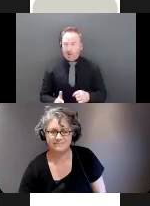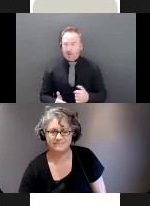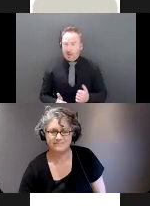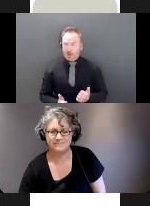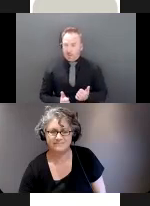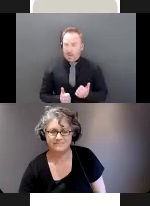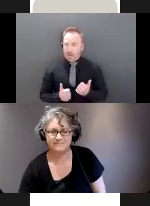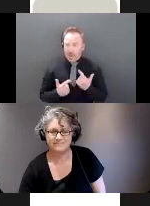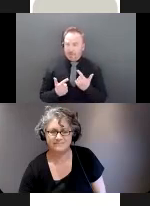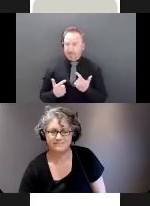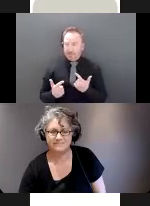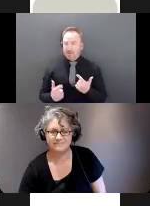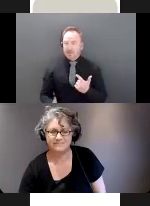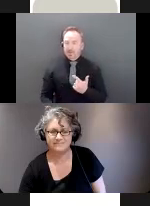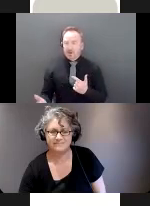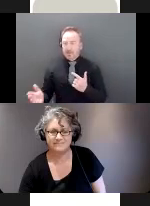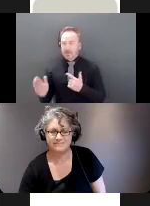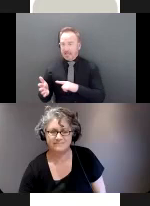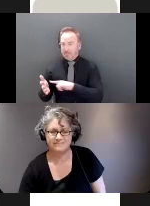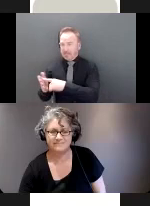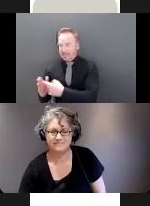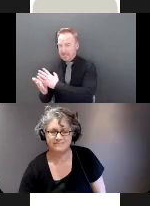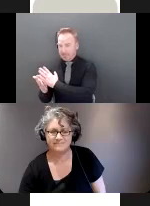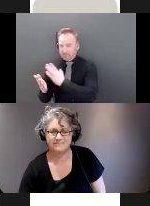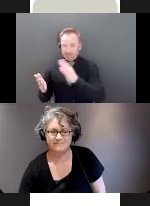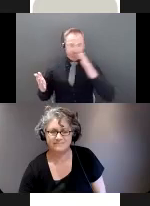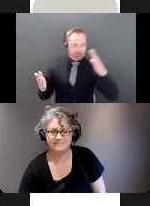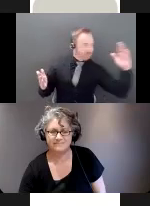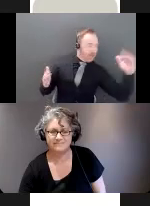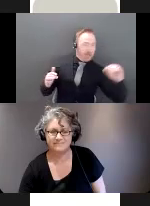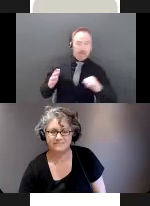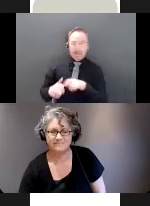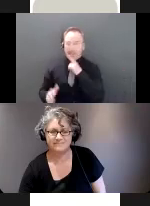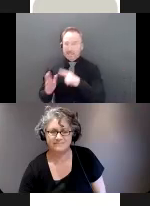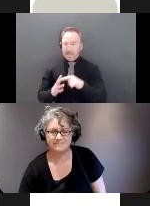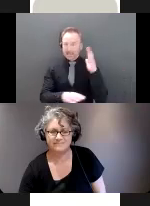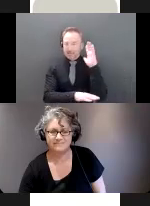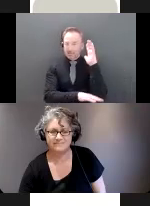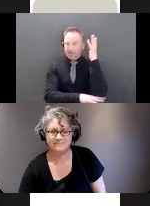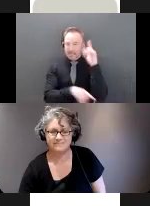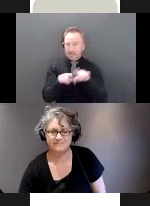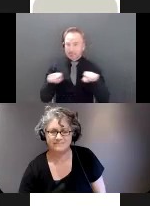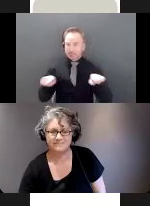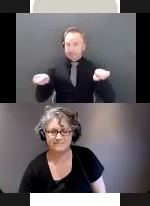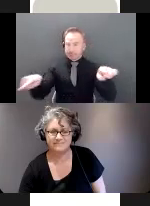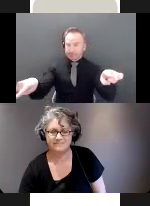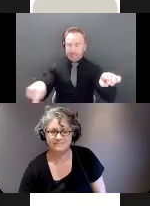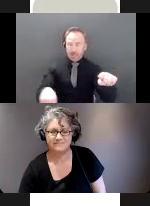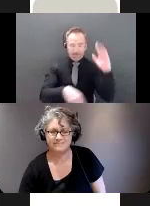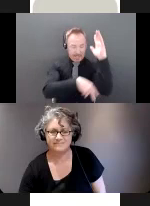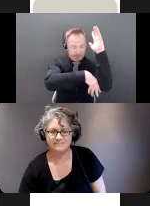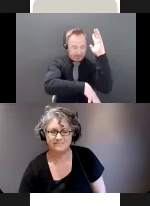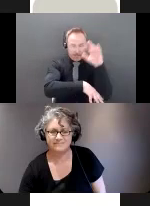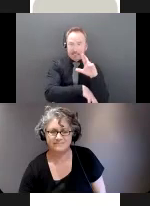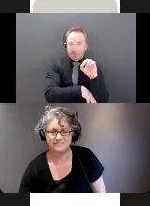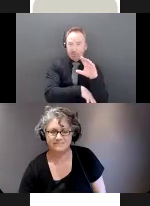is the metaphor here, right? Whatever is happening at the roots are impacting the leaves or impacting what we can see. And this is something that